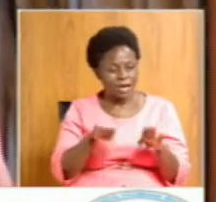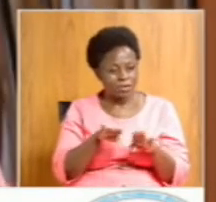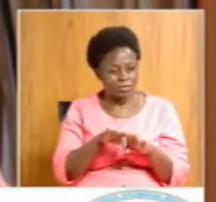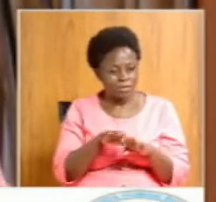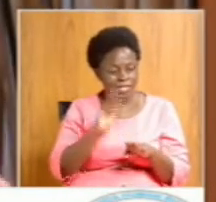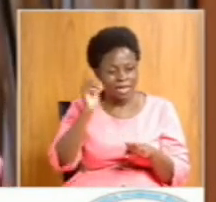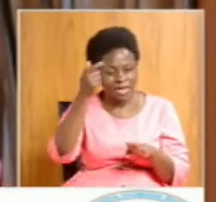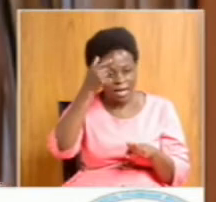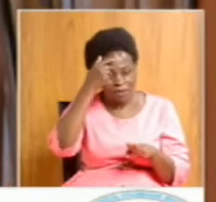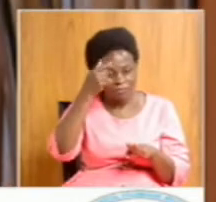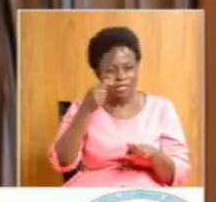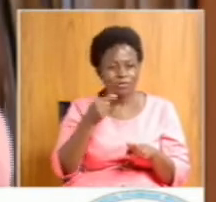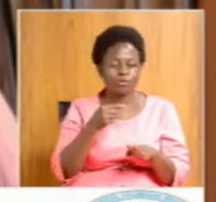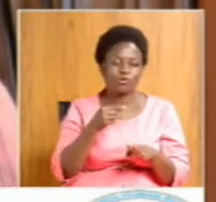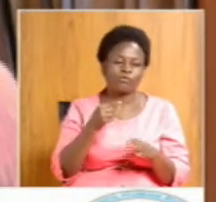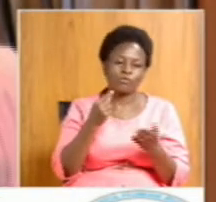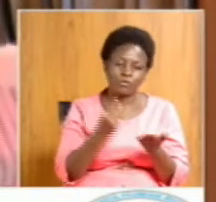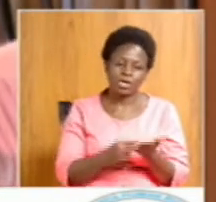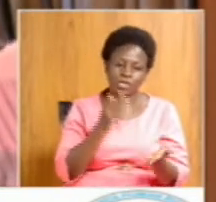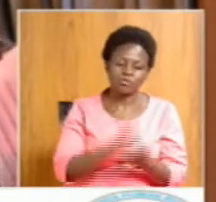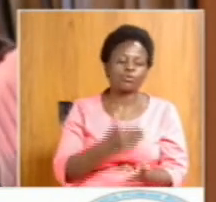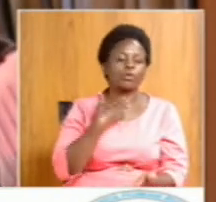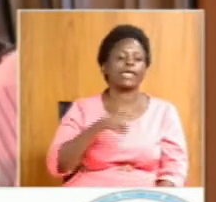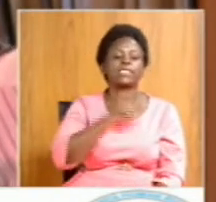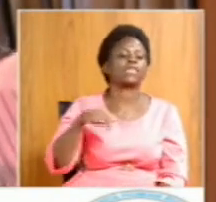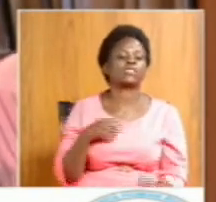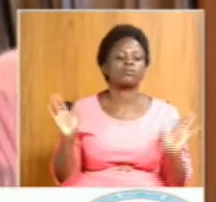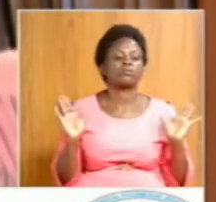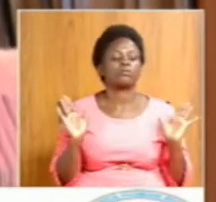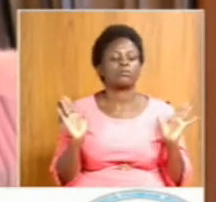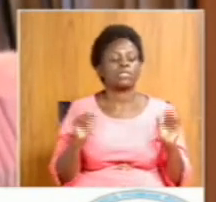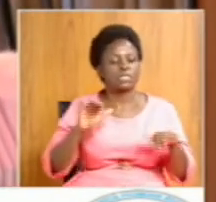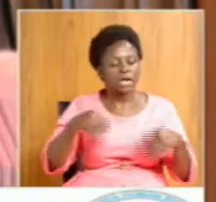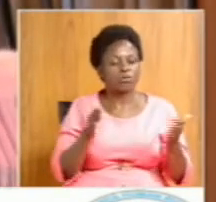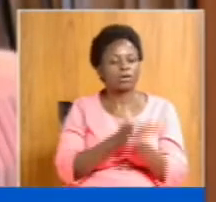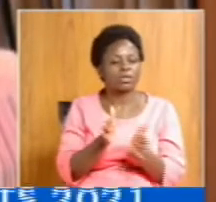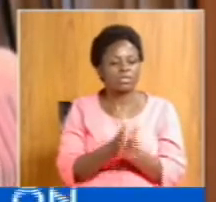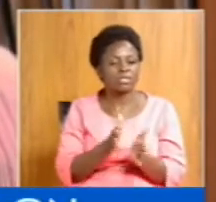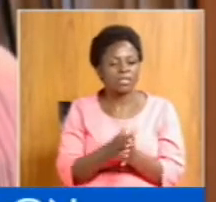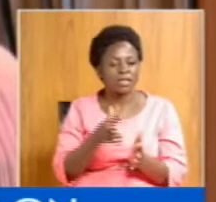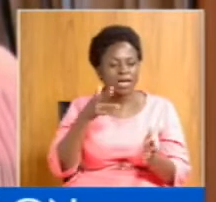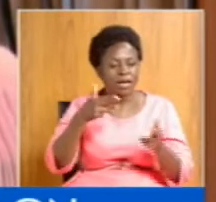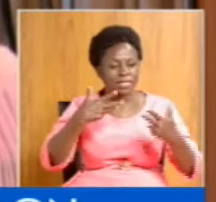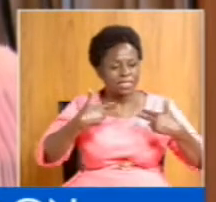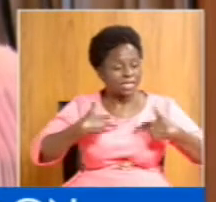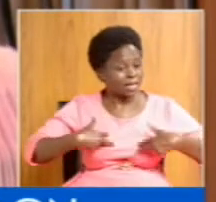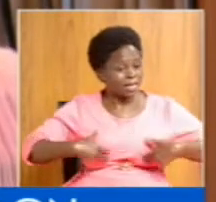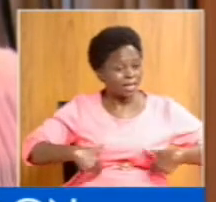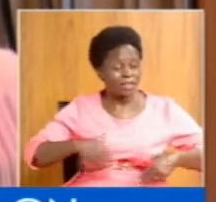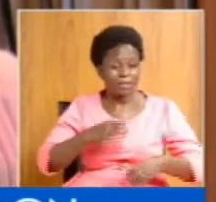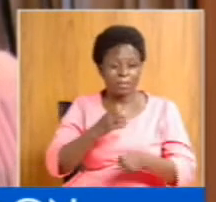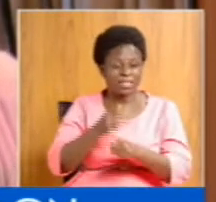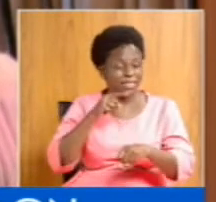that the government of Uganda hates us and that is the only way you can justify cutting a health budget in the middle of